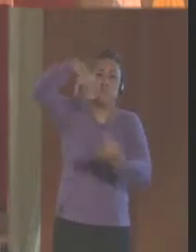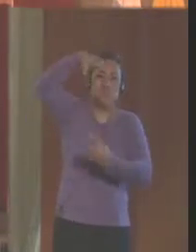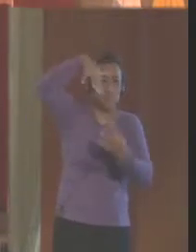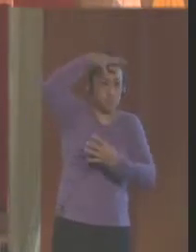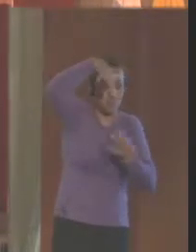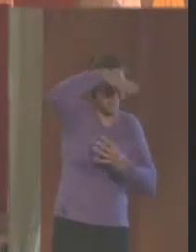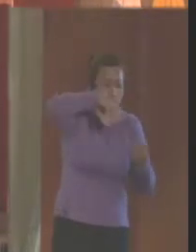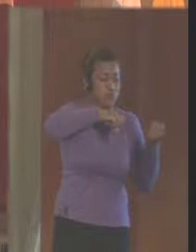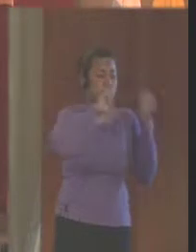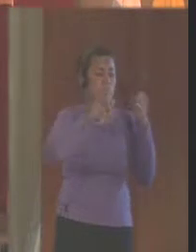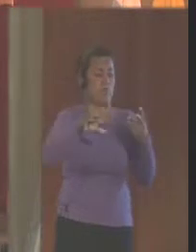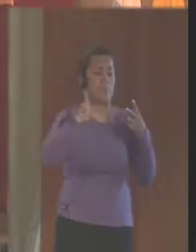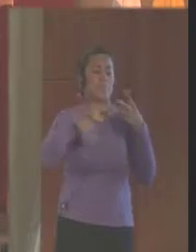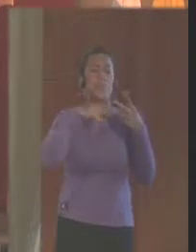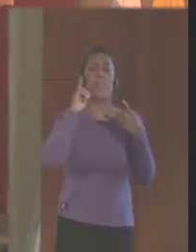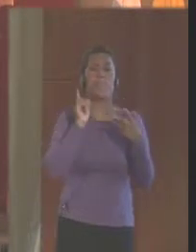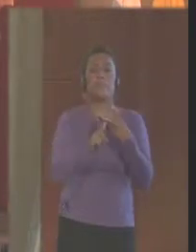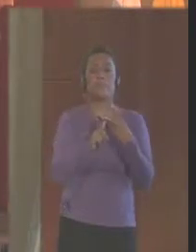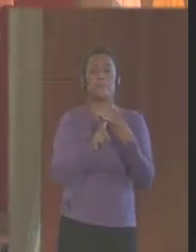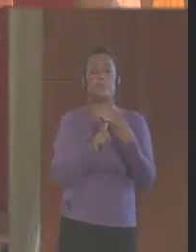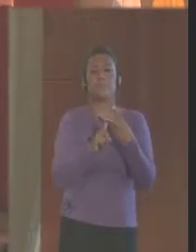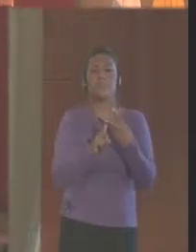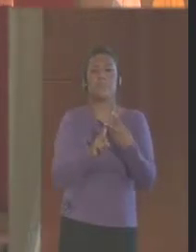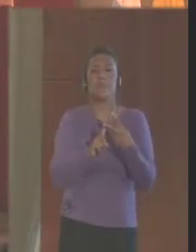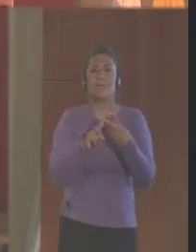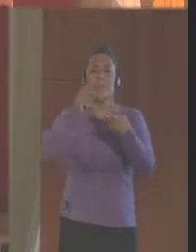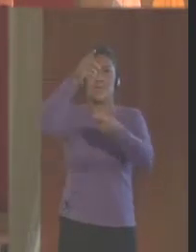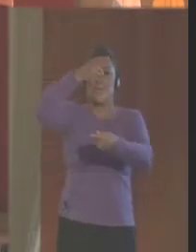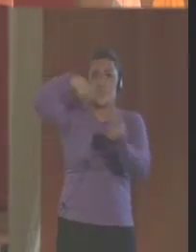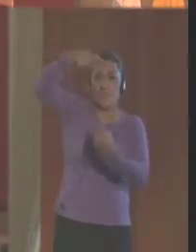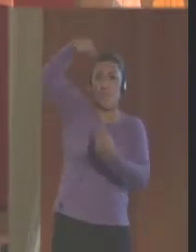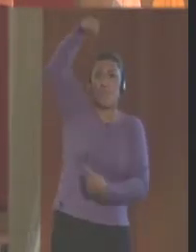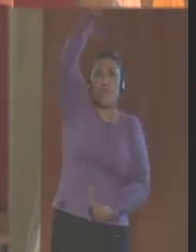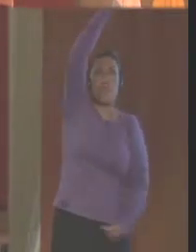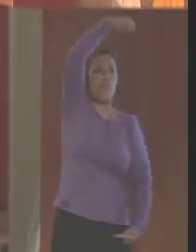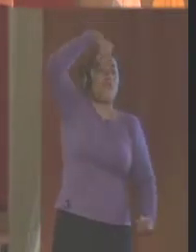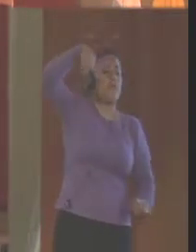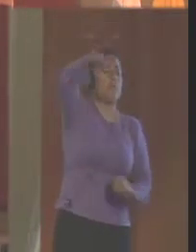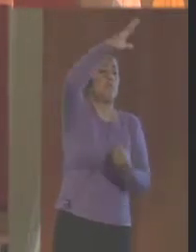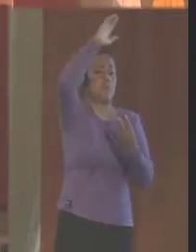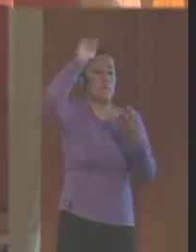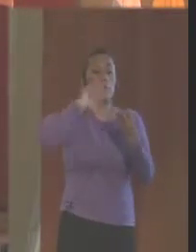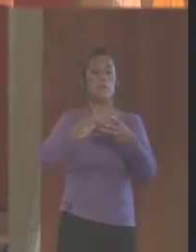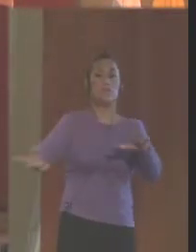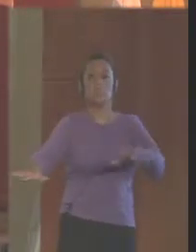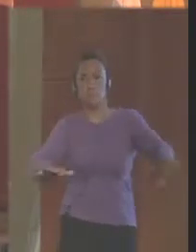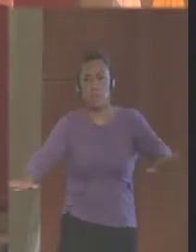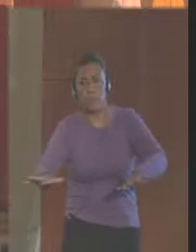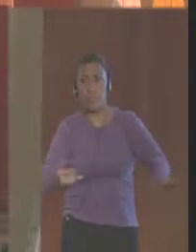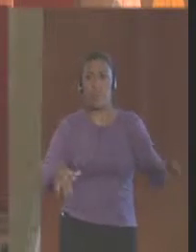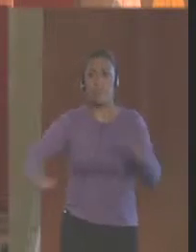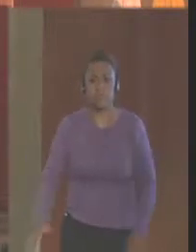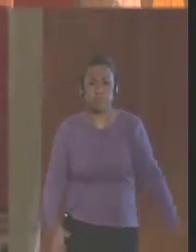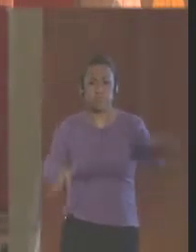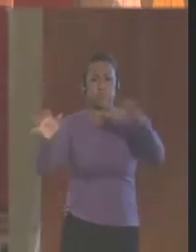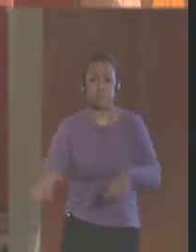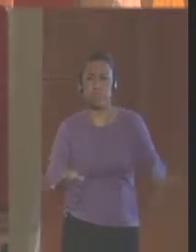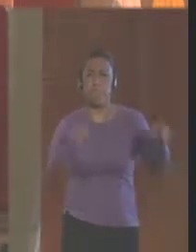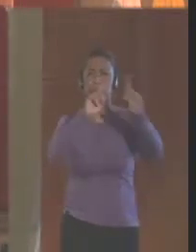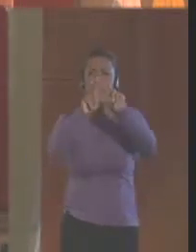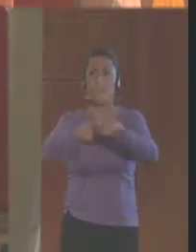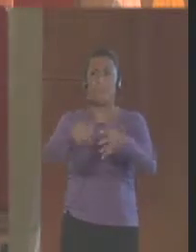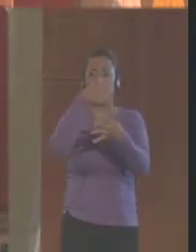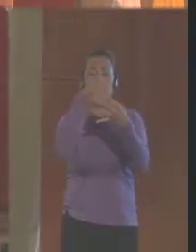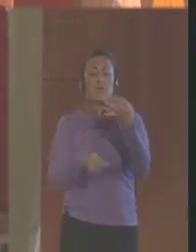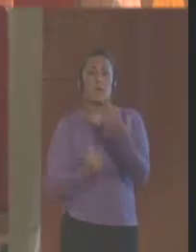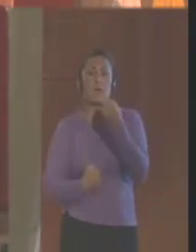have benefited tremendously from this facility, and this has been seen with what occurred